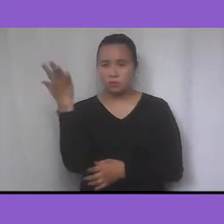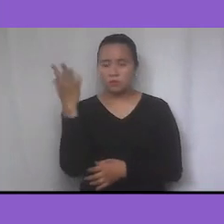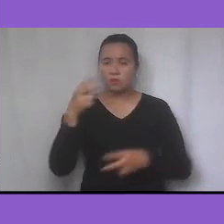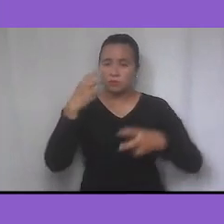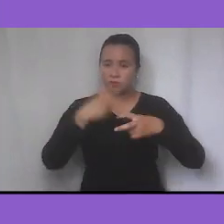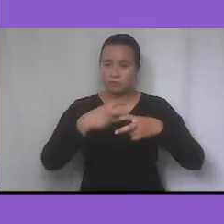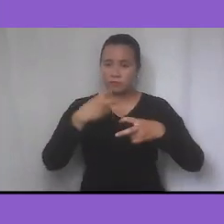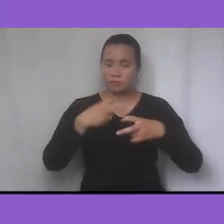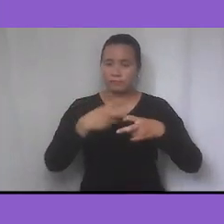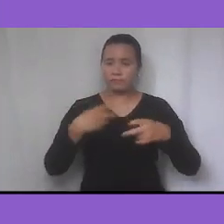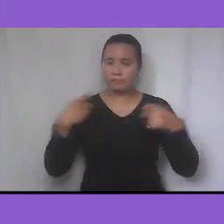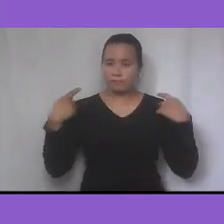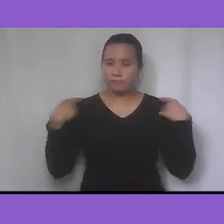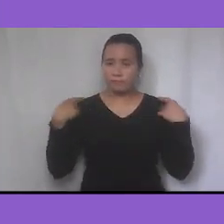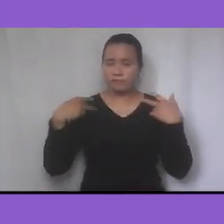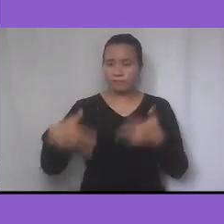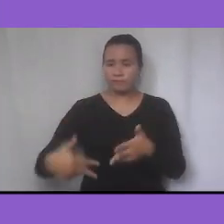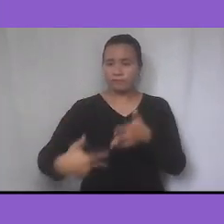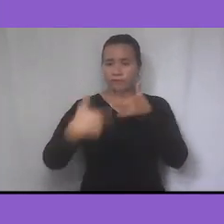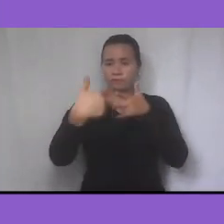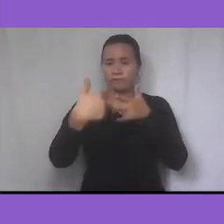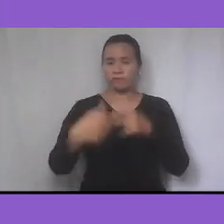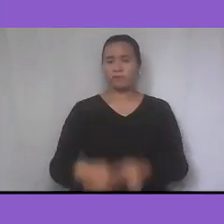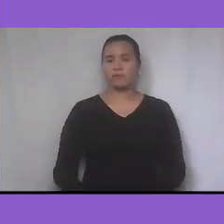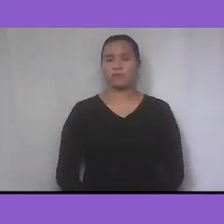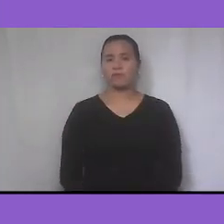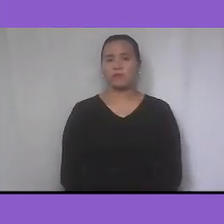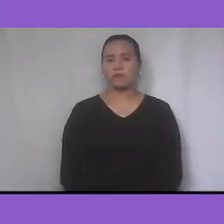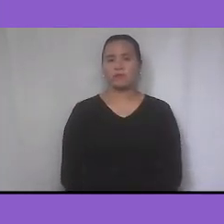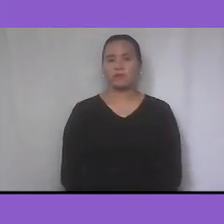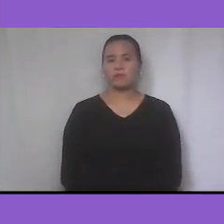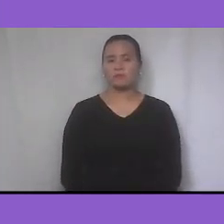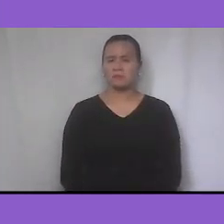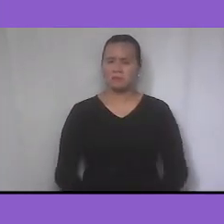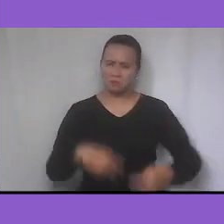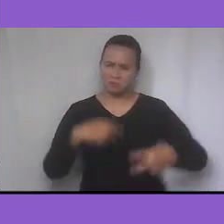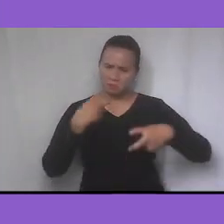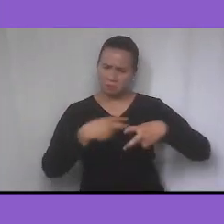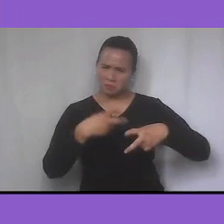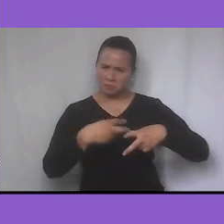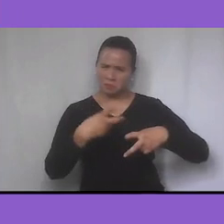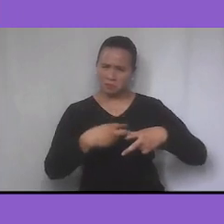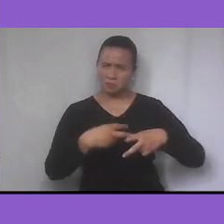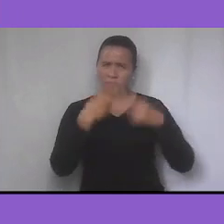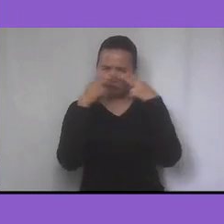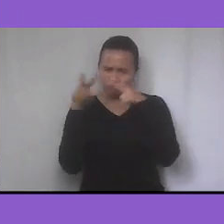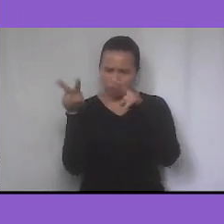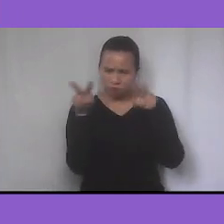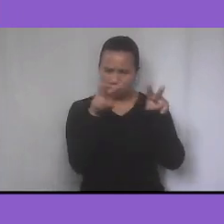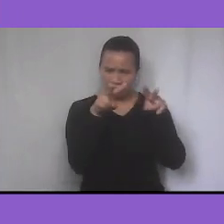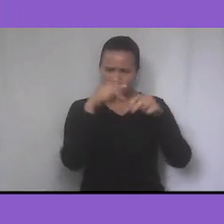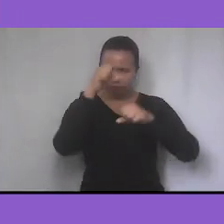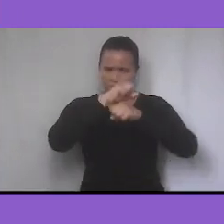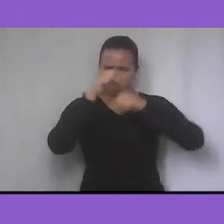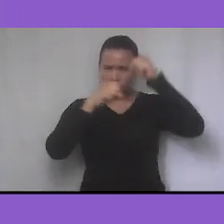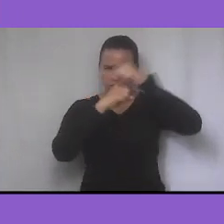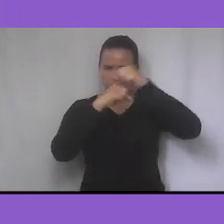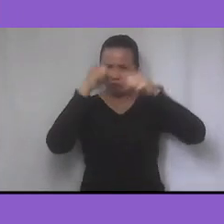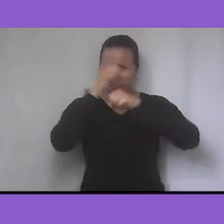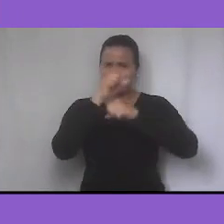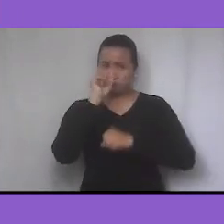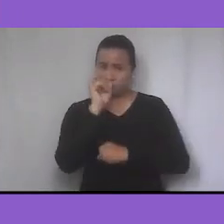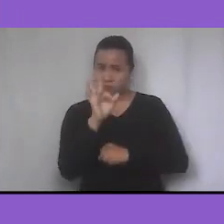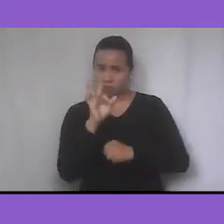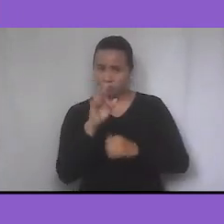establishing connections, or even difficulty with looking at text structure. And if that is the case,